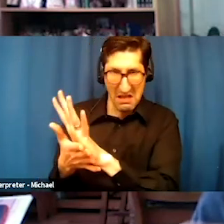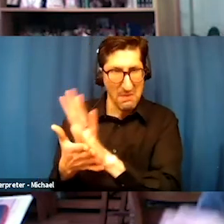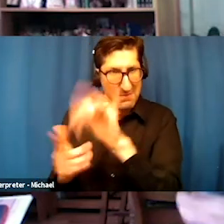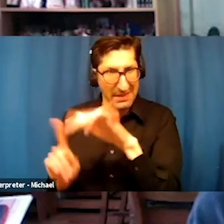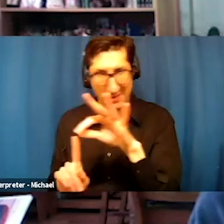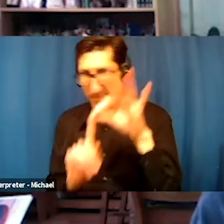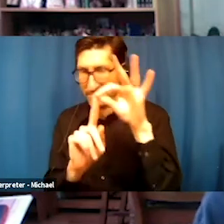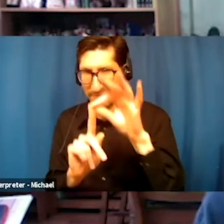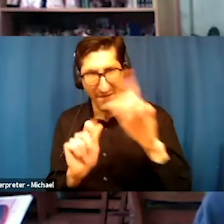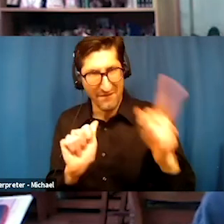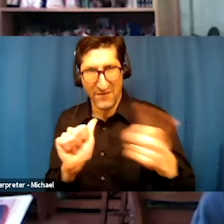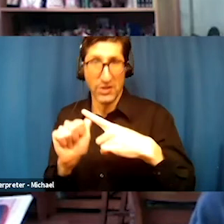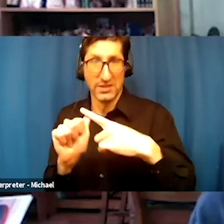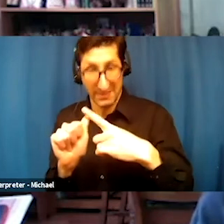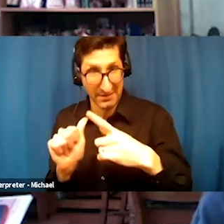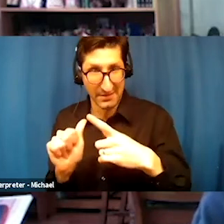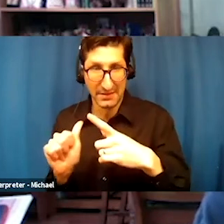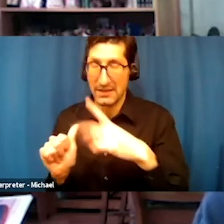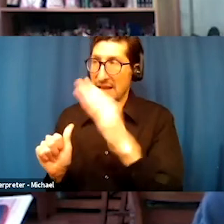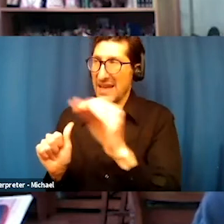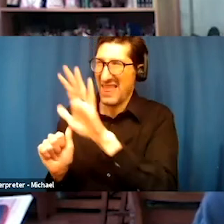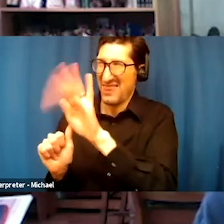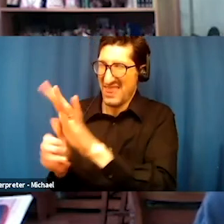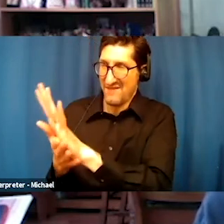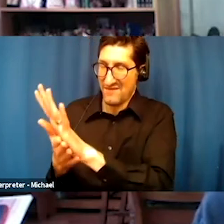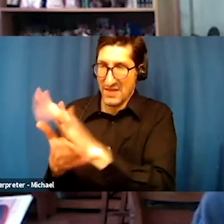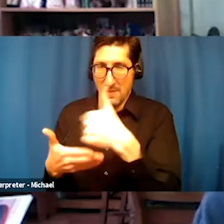a thread linking, um,